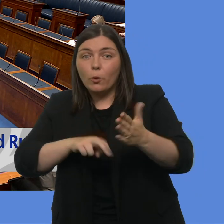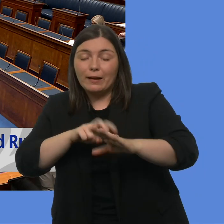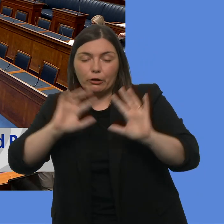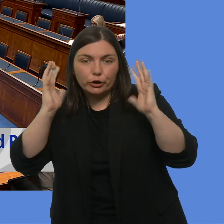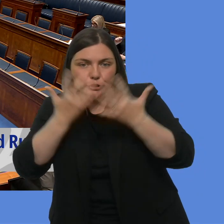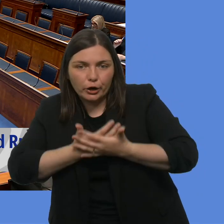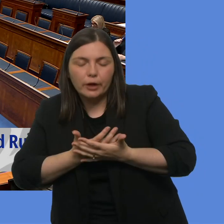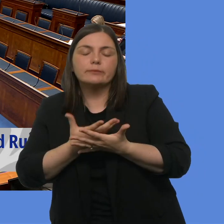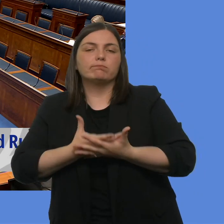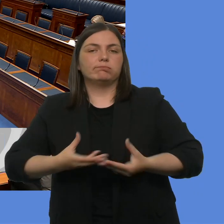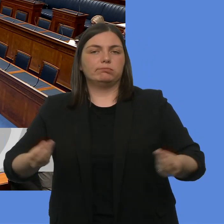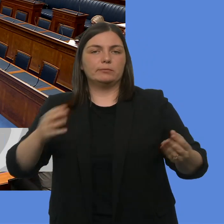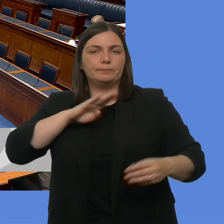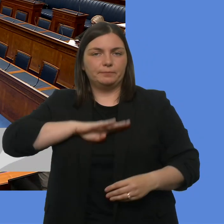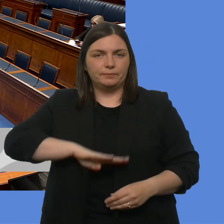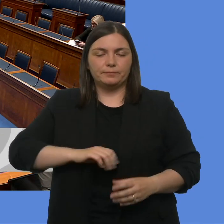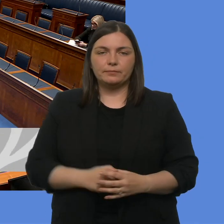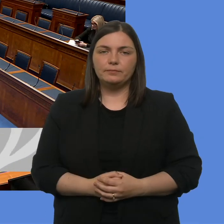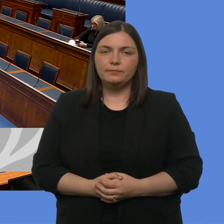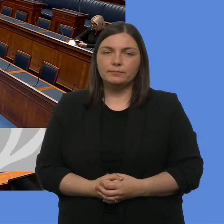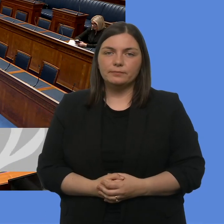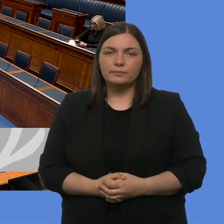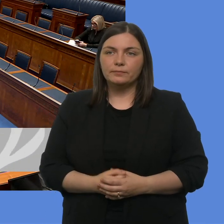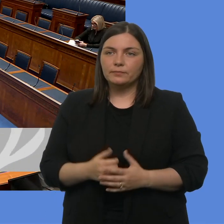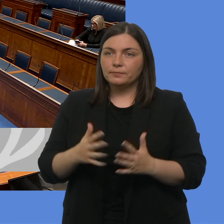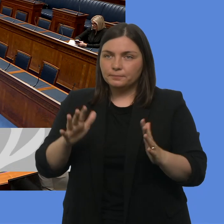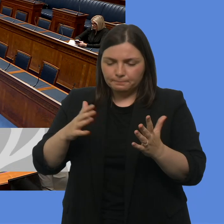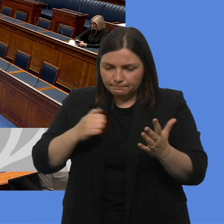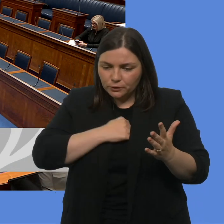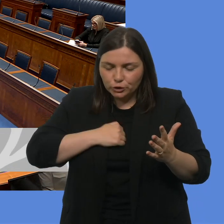Minister, I'm just in terms of the... I'm so sorry.